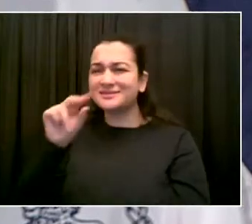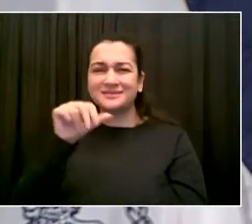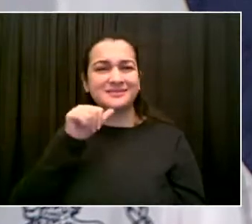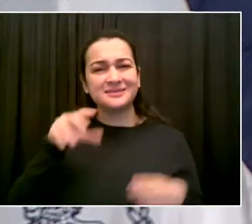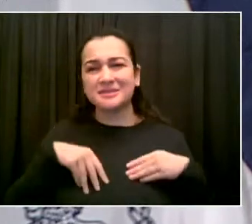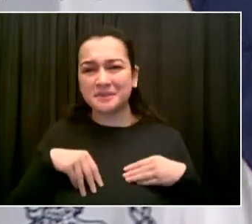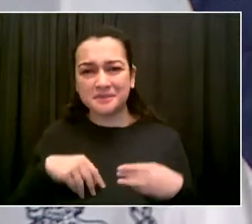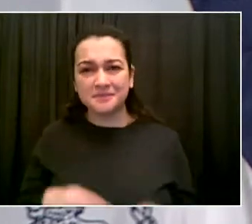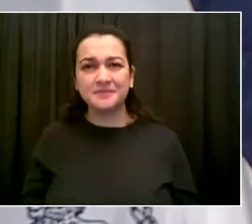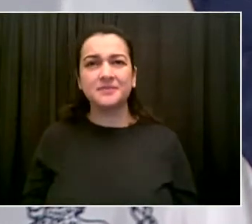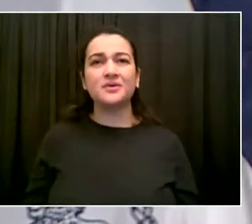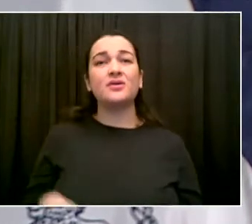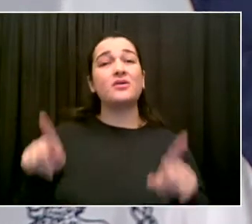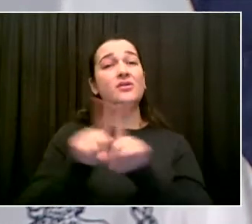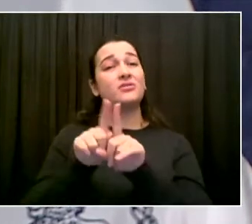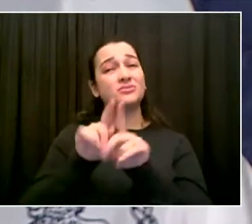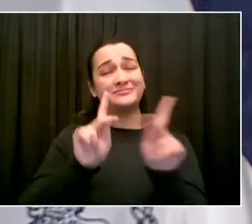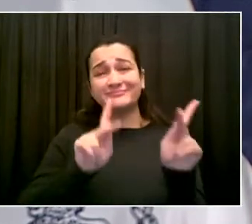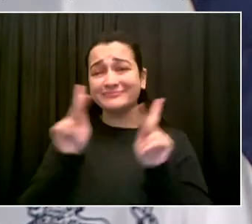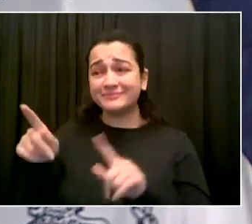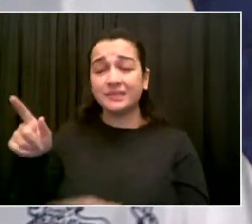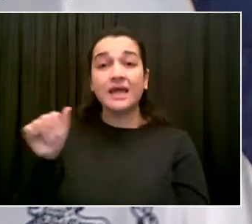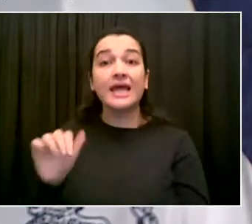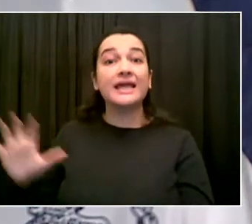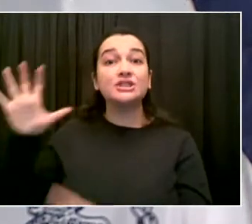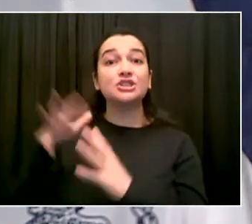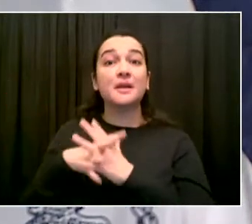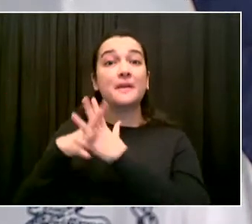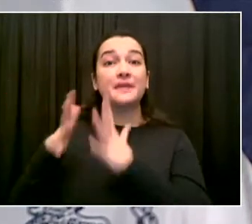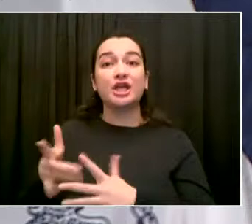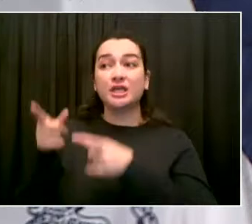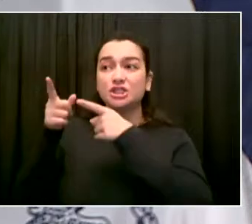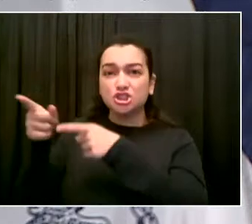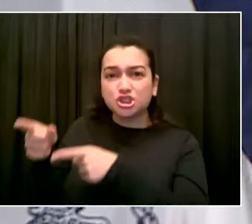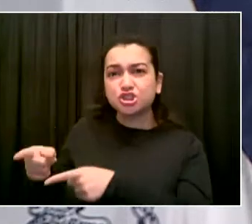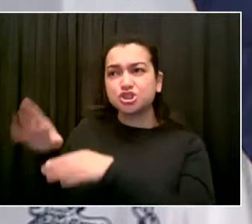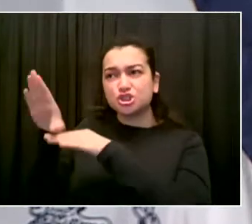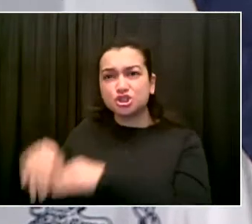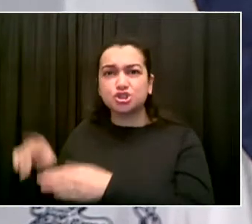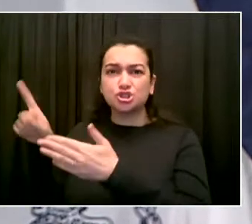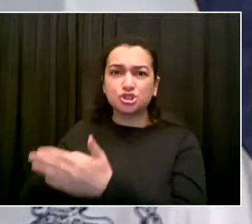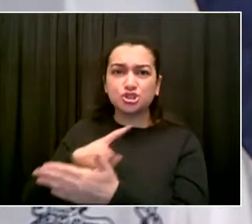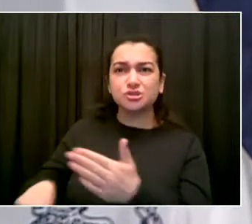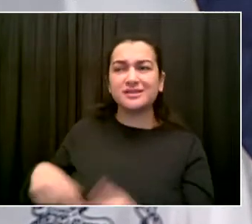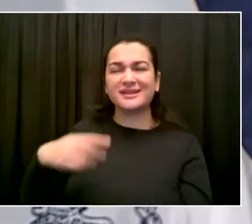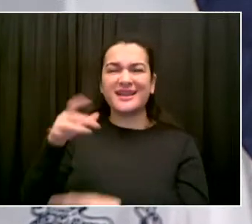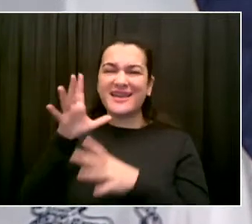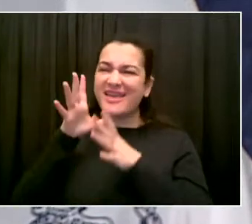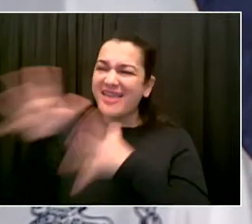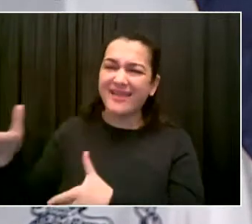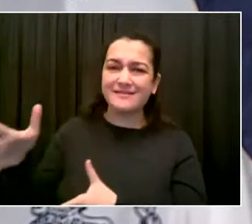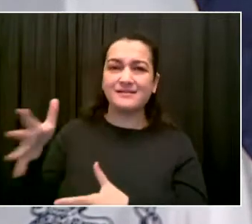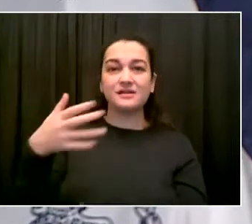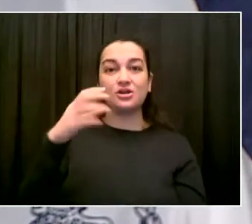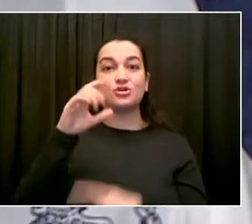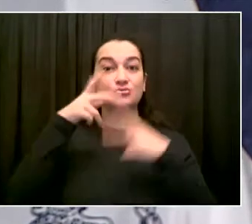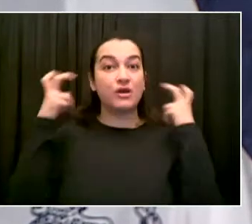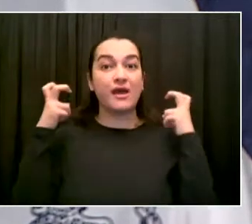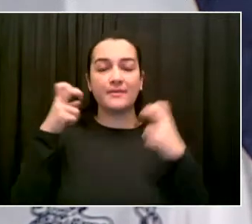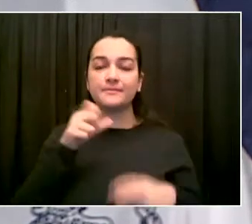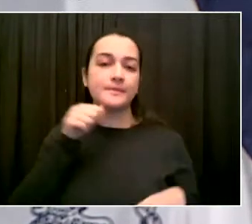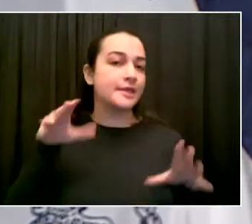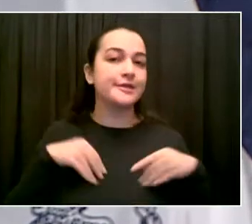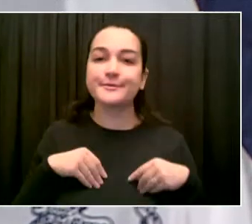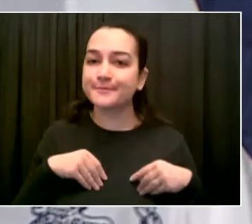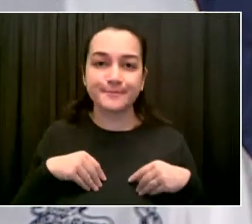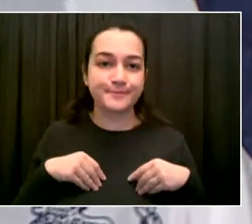stopped, because hatred towards one community is a threat to all communities. But I spoke with a woman, Celia Jankowicz, 97 years